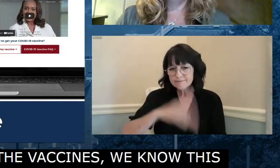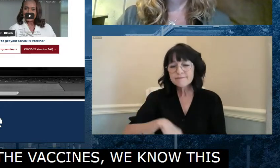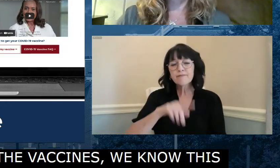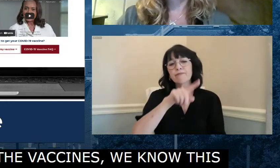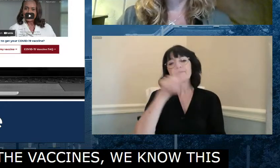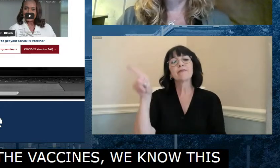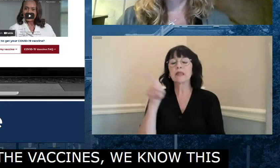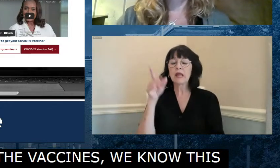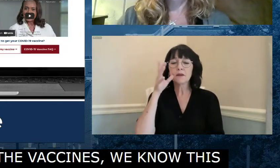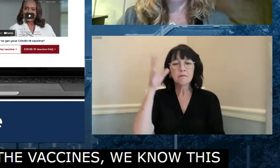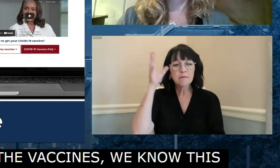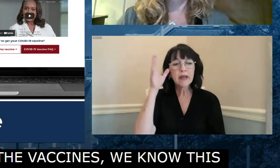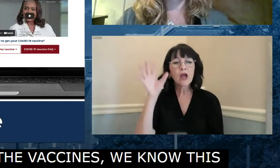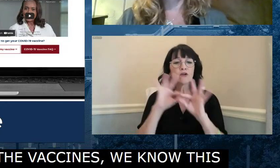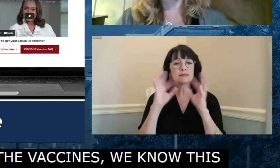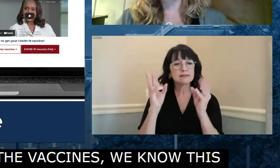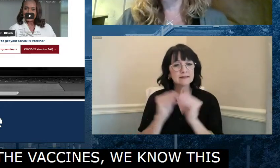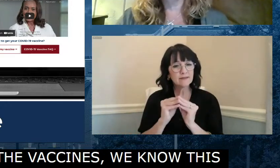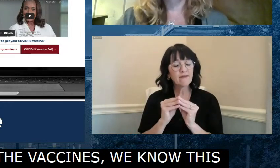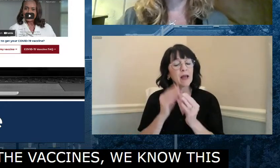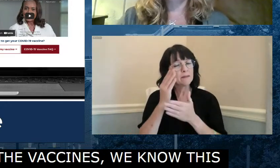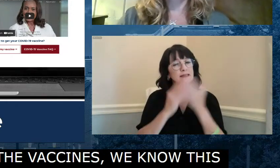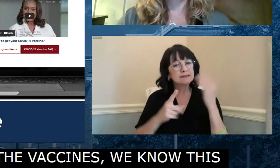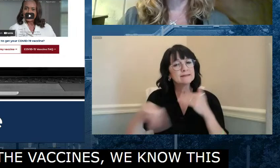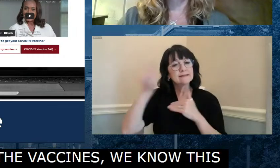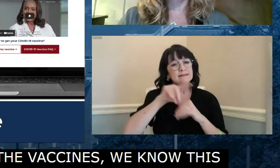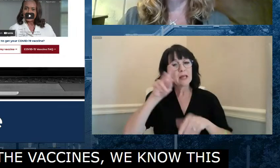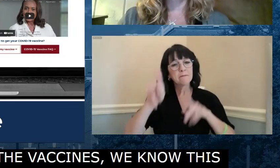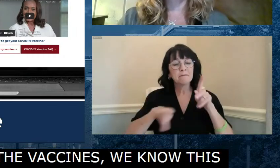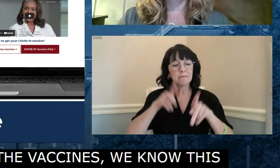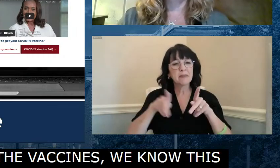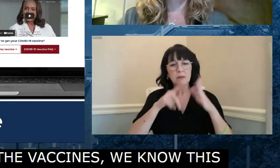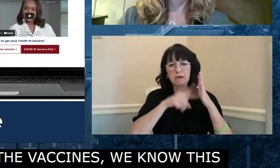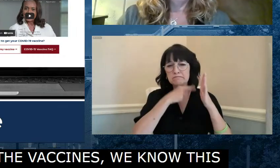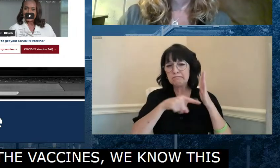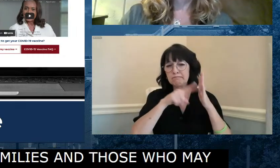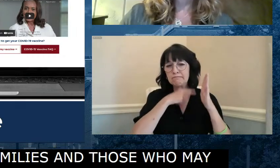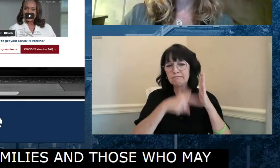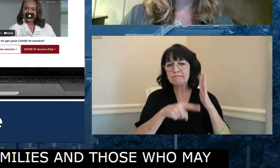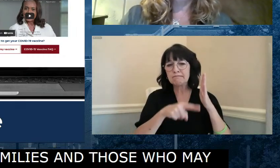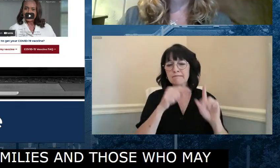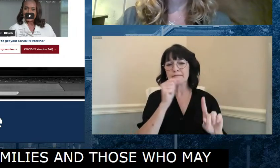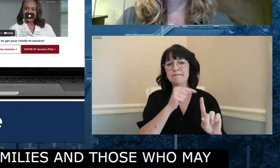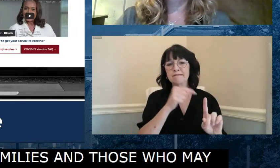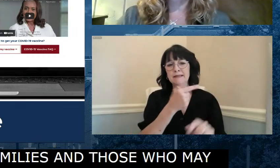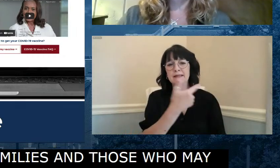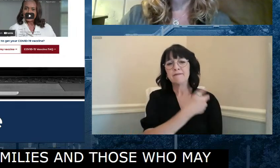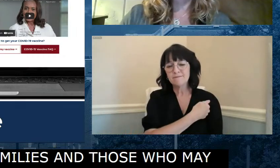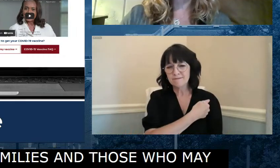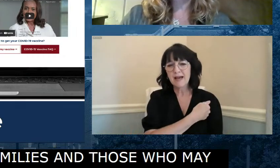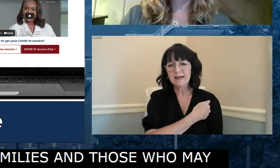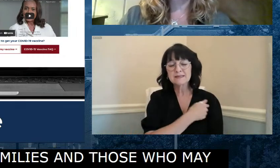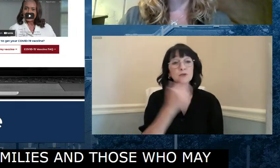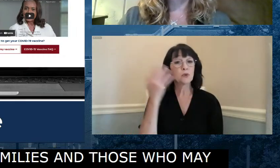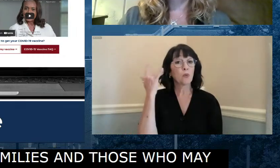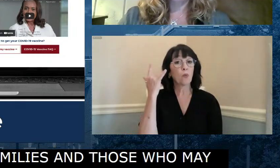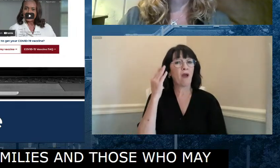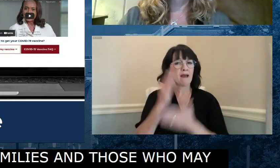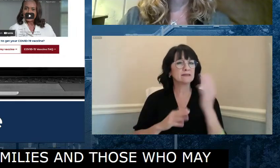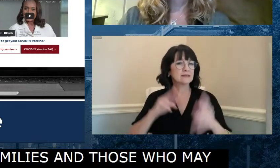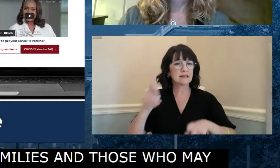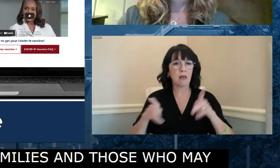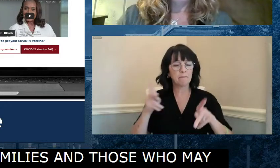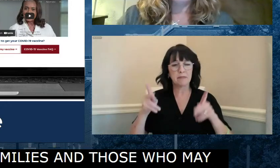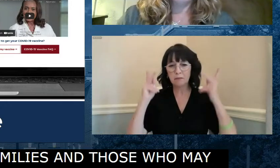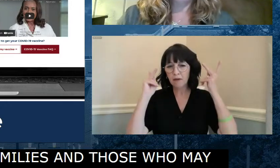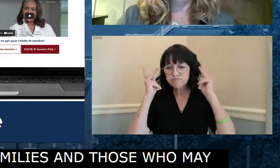and those who may not yet have chosen to get vaccinated. We just launched an About the Science